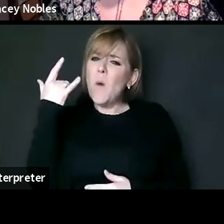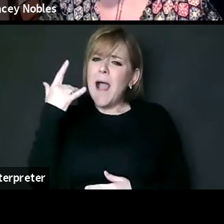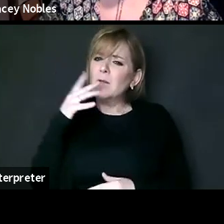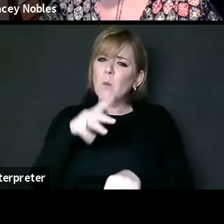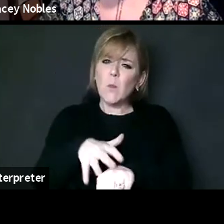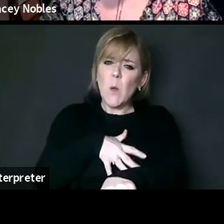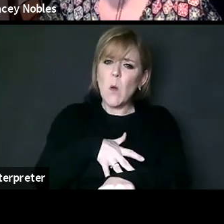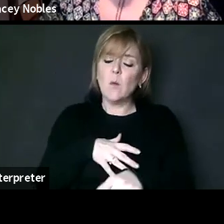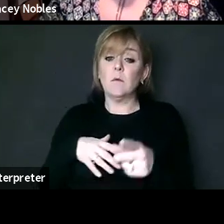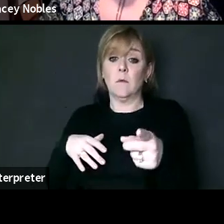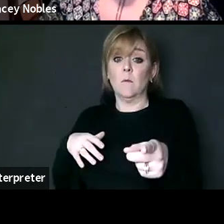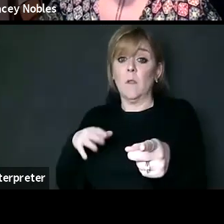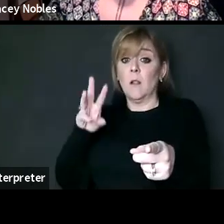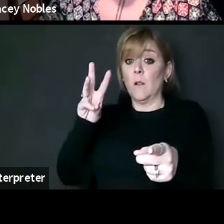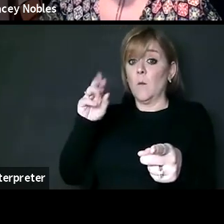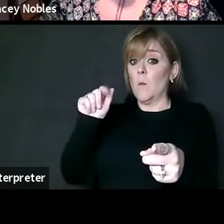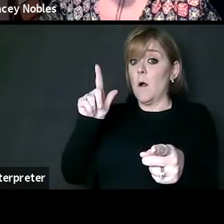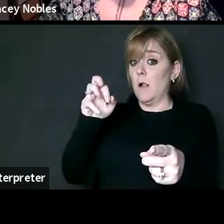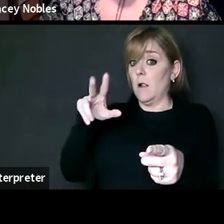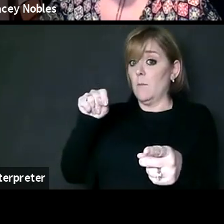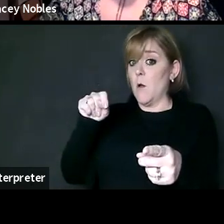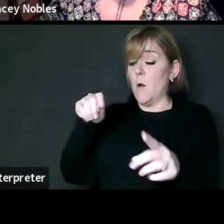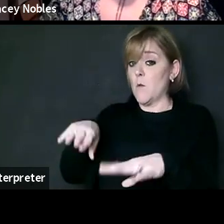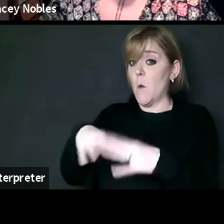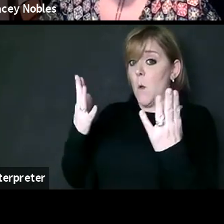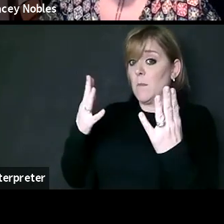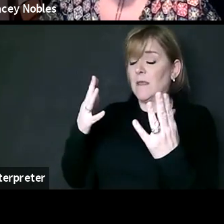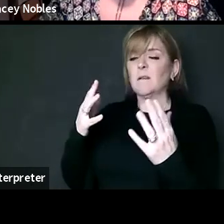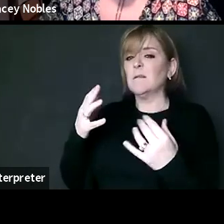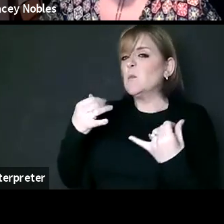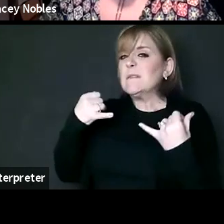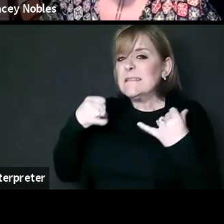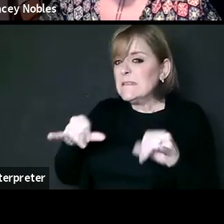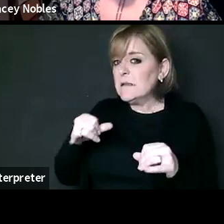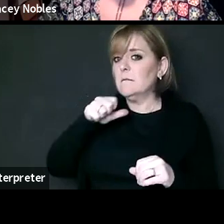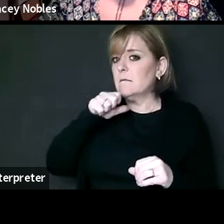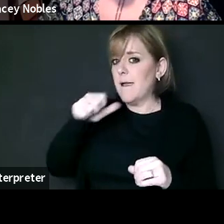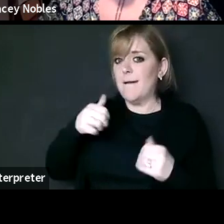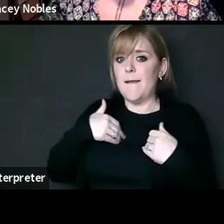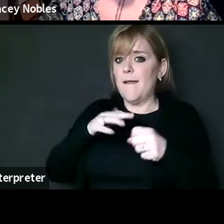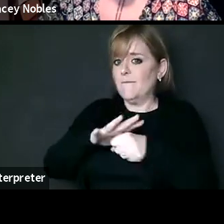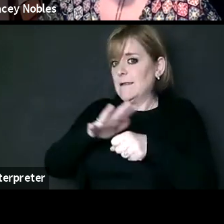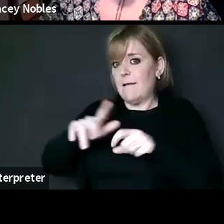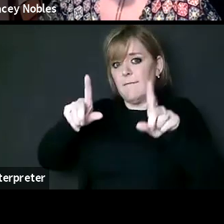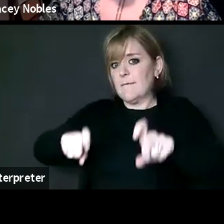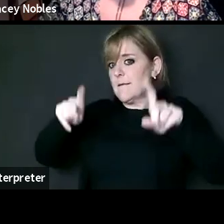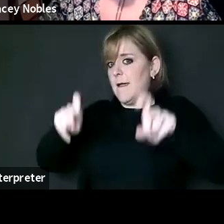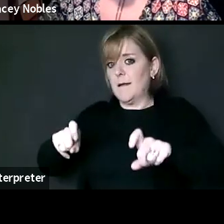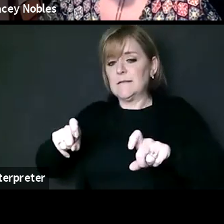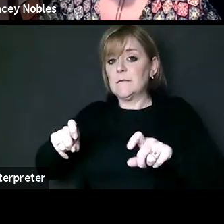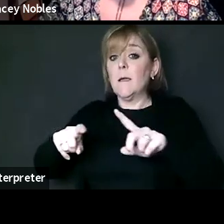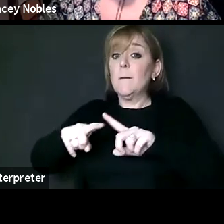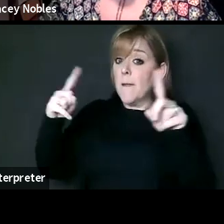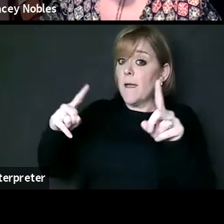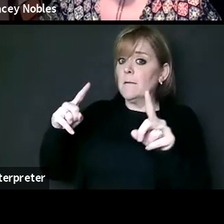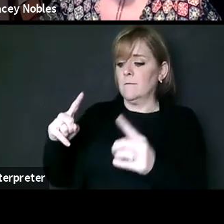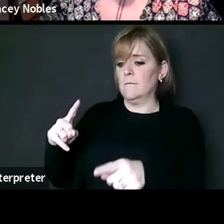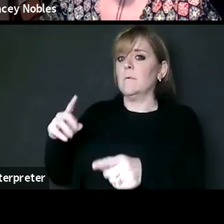with Walmart opening, we're not quite to mass testing as we should. It does give us the opportunity to go